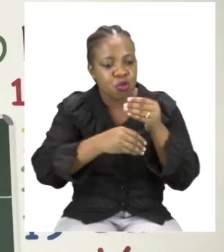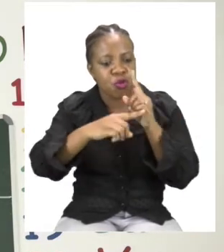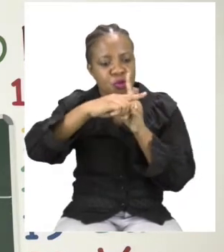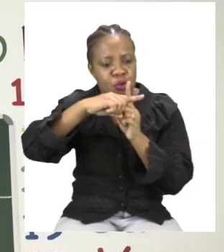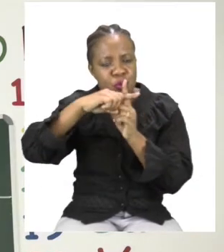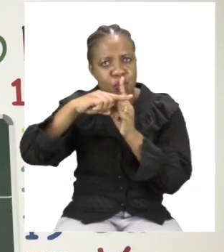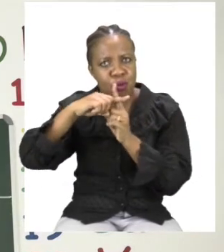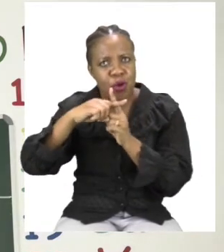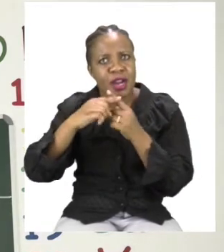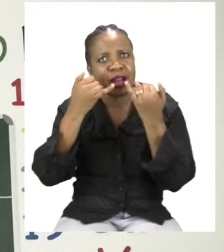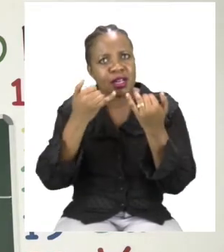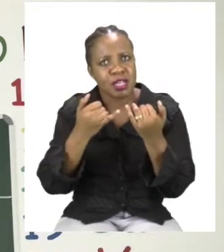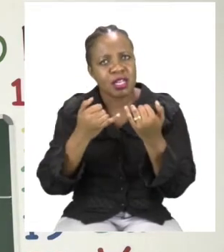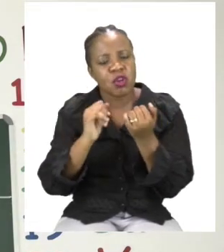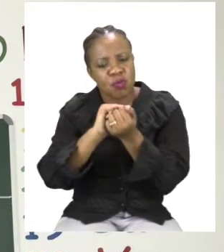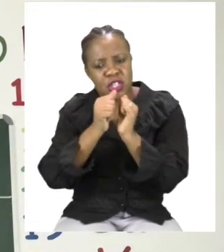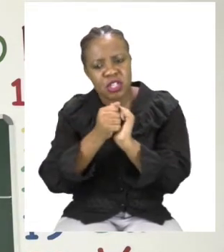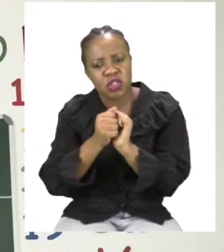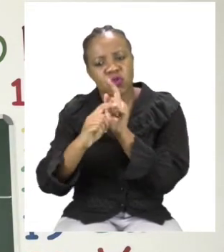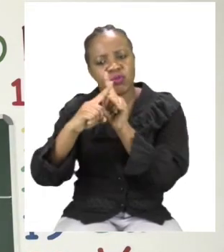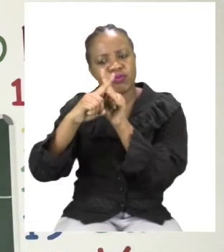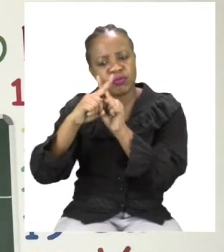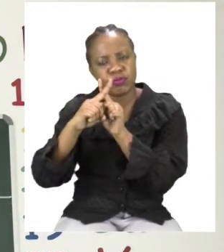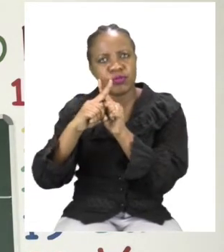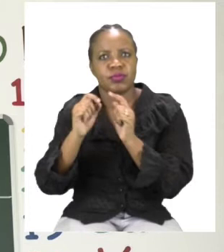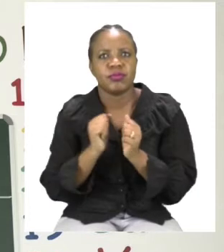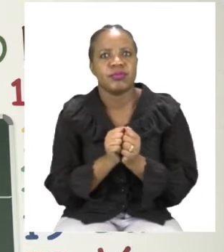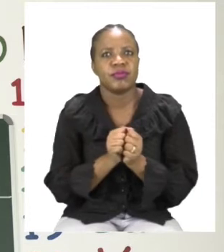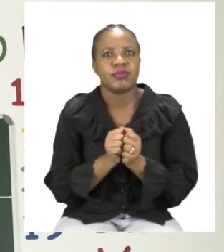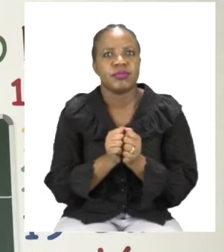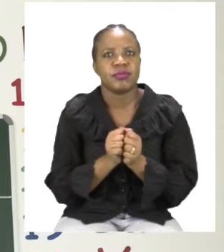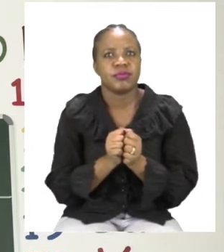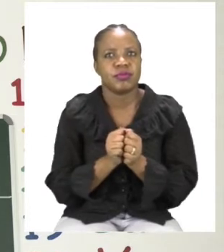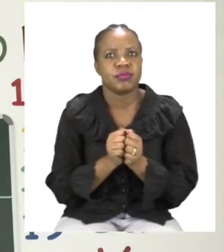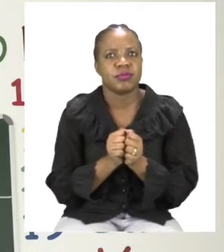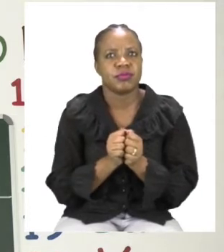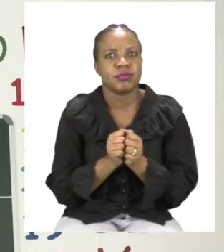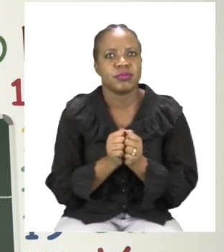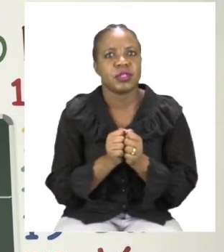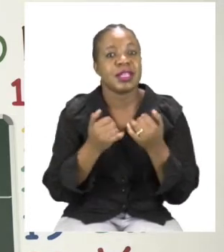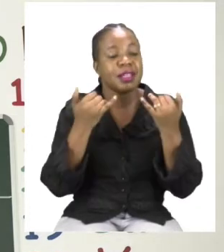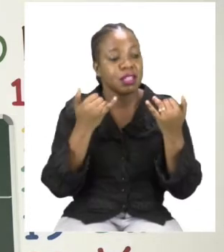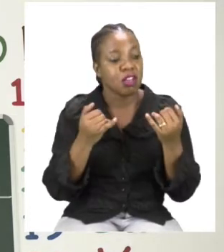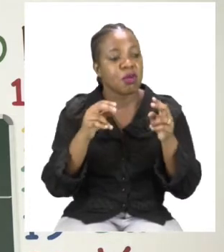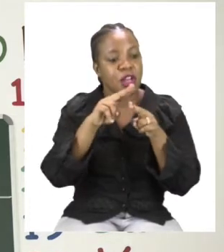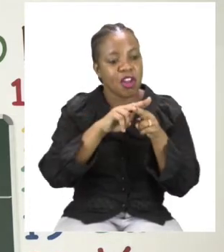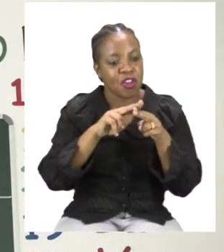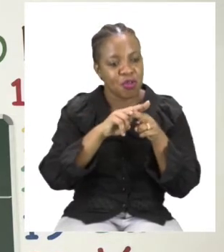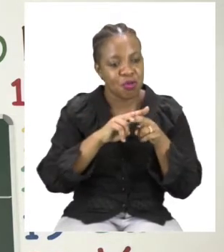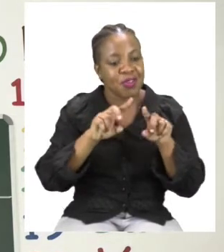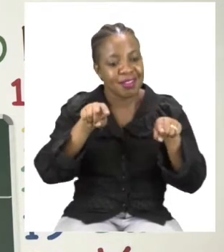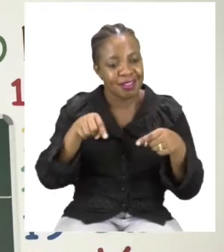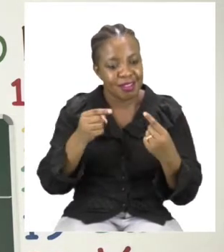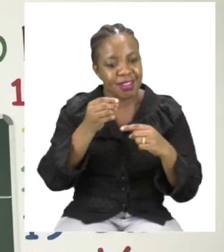to use the adding type of way to multiply. Now we need counters for this. So I am going to